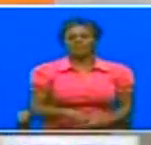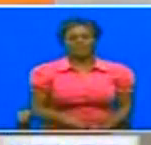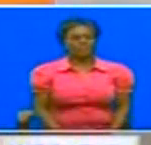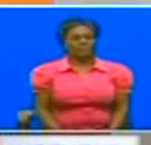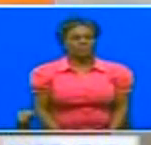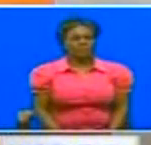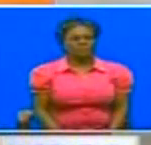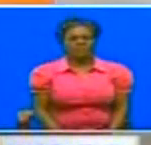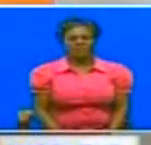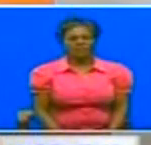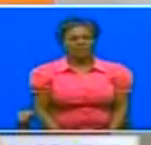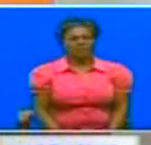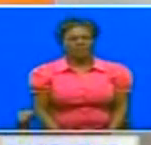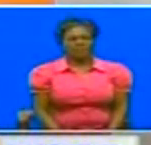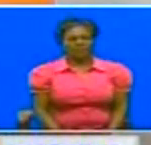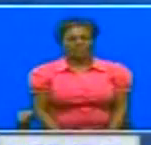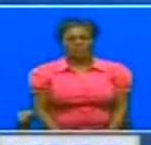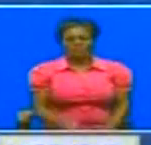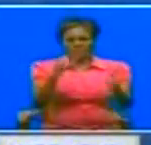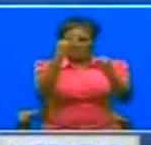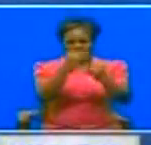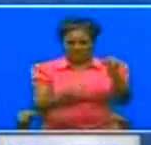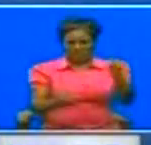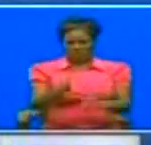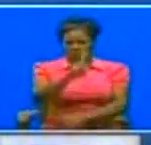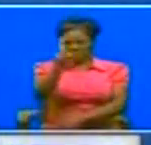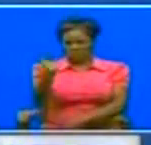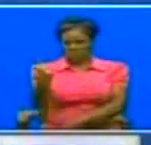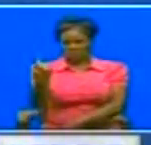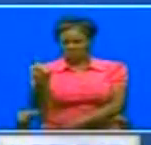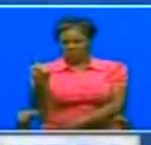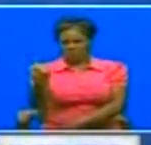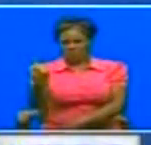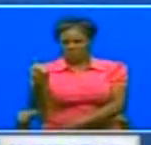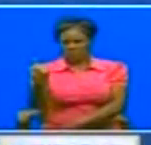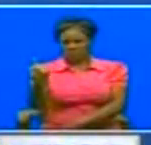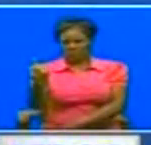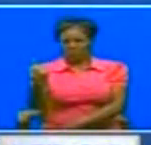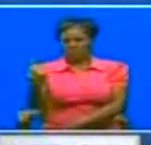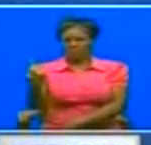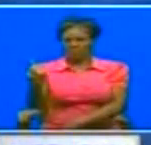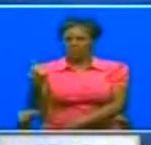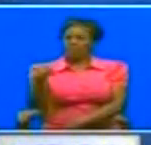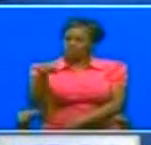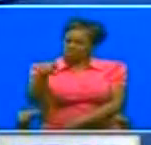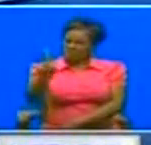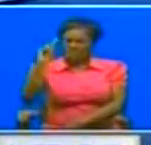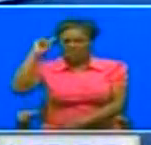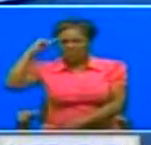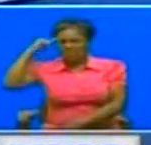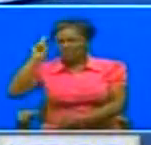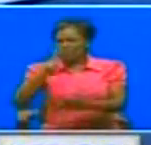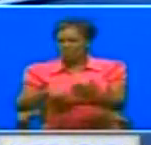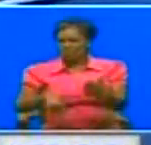right. Yeah. Alan, I'll ask you the final question question that I've asked of both of them. What would you think